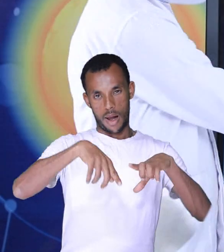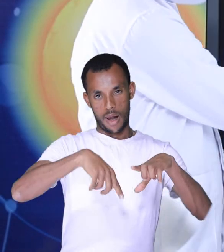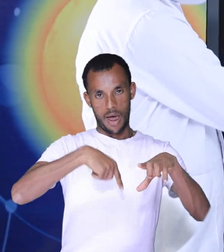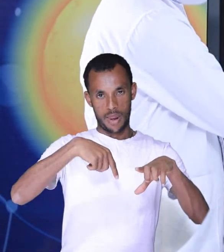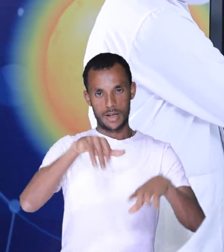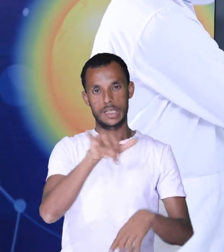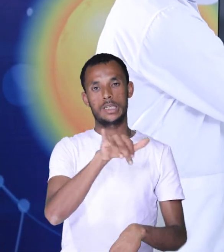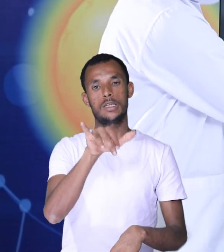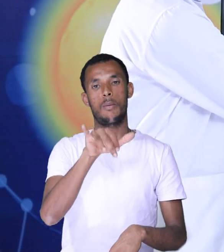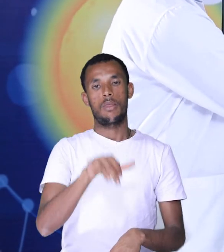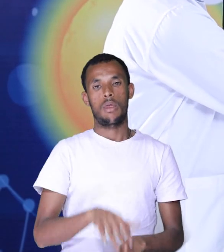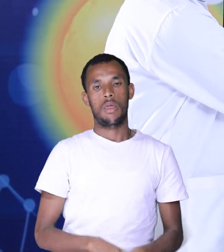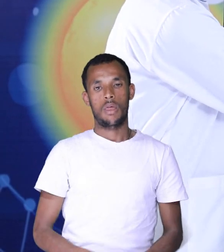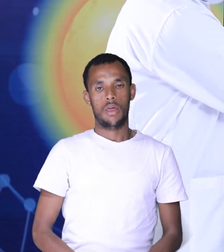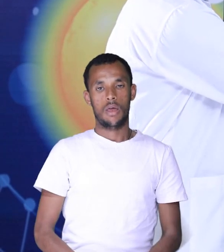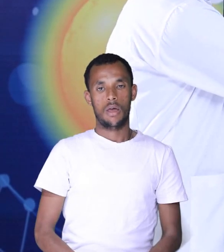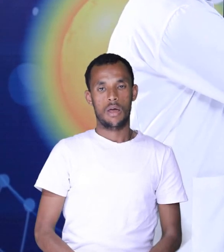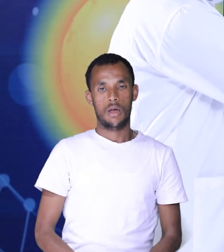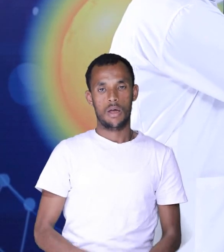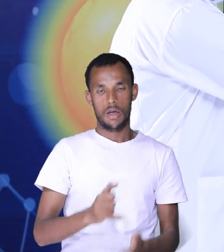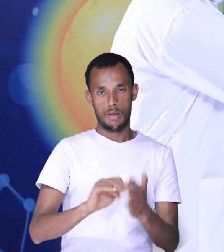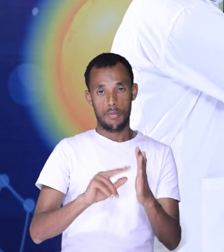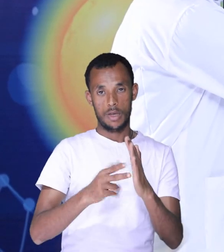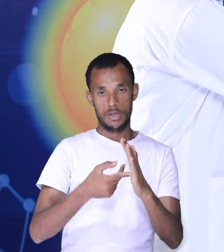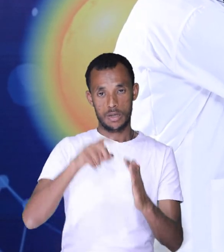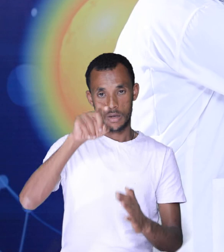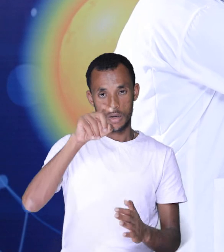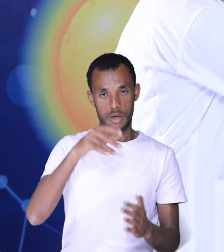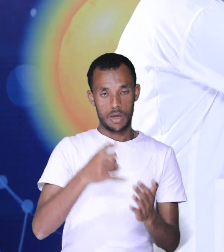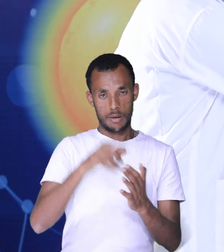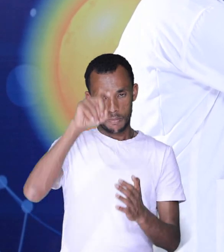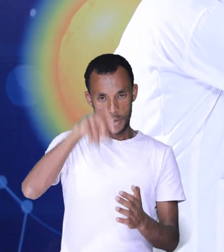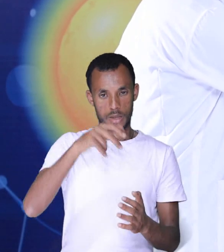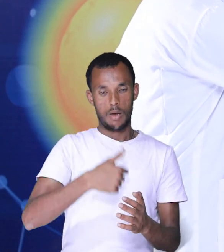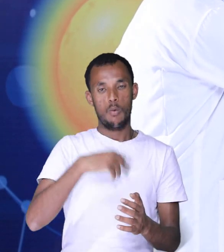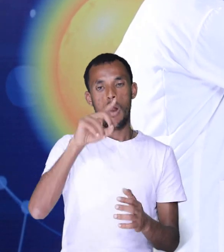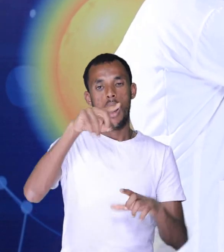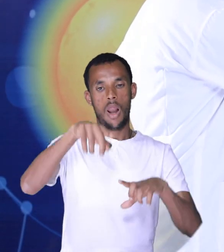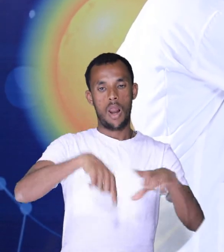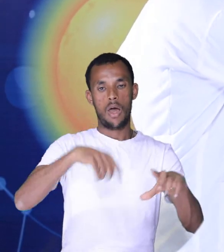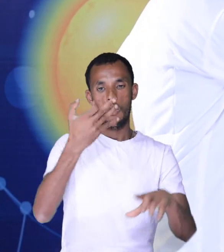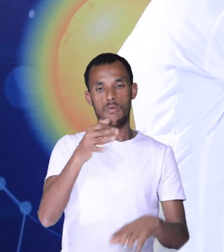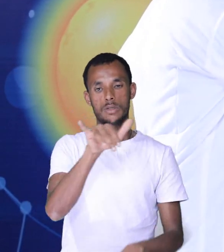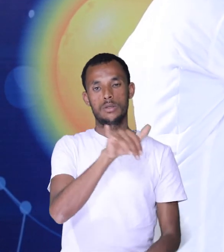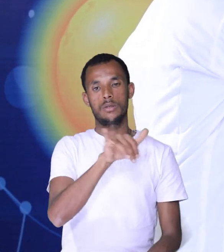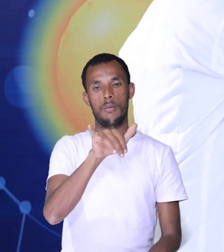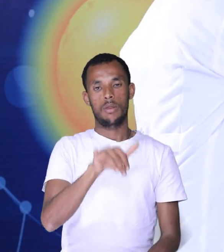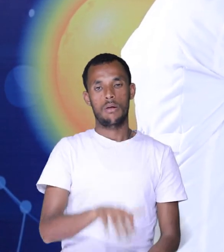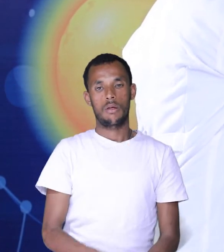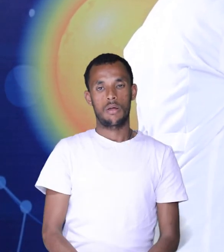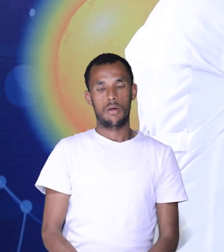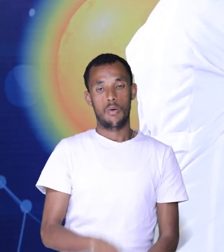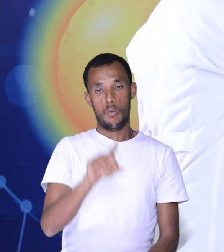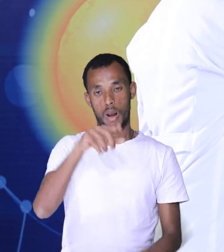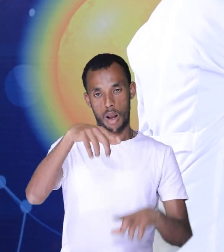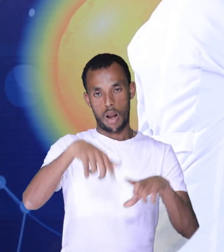least one line of symmetry, it must have at least one line of symmetry. One